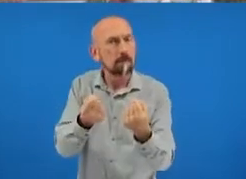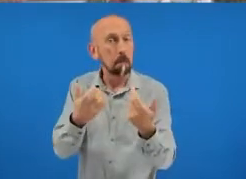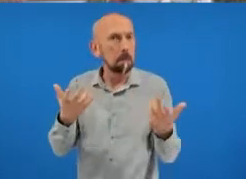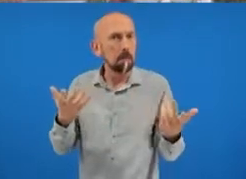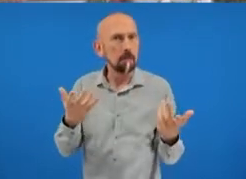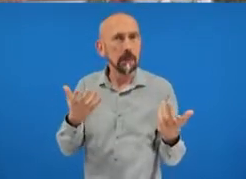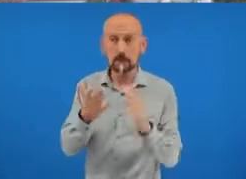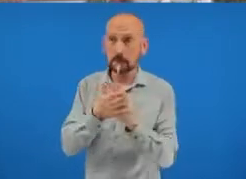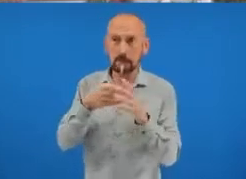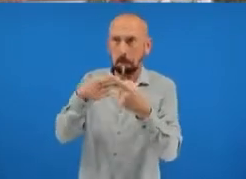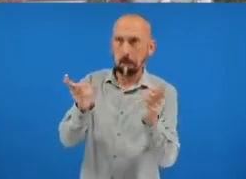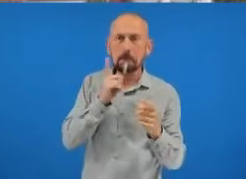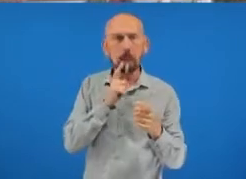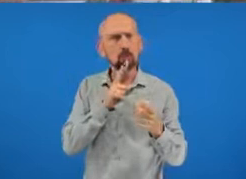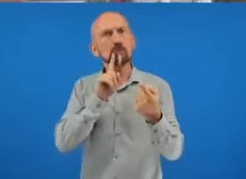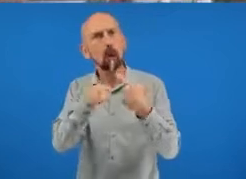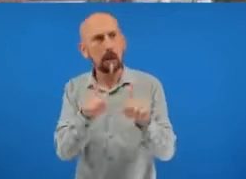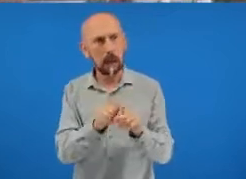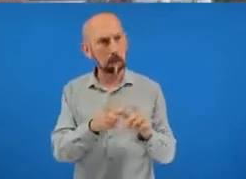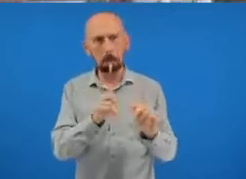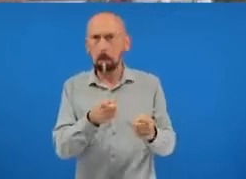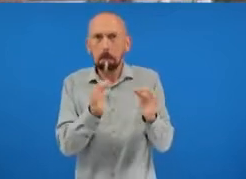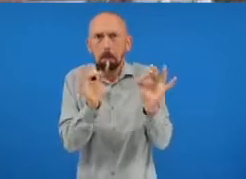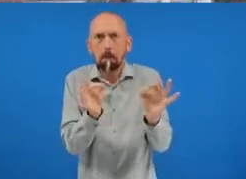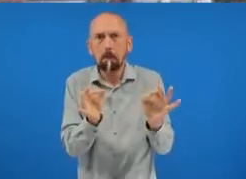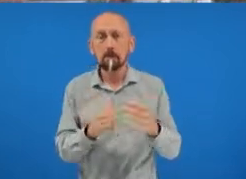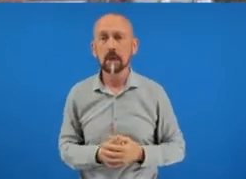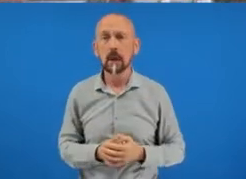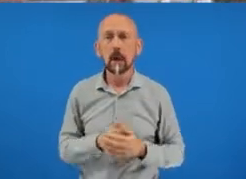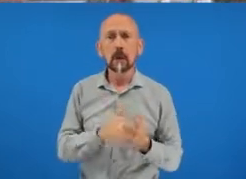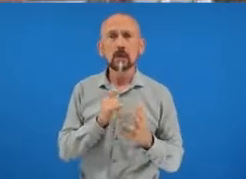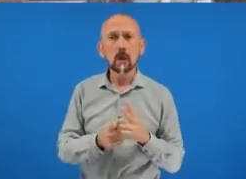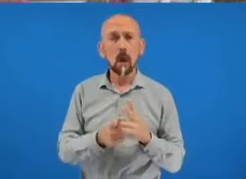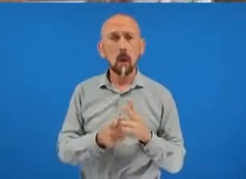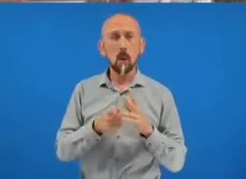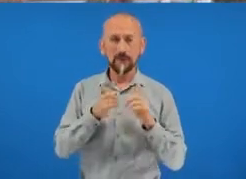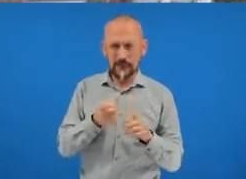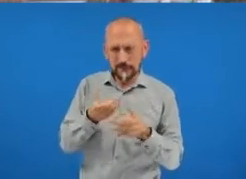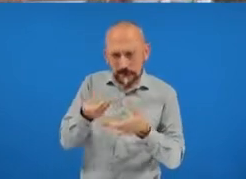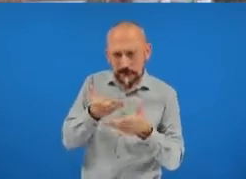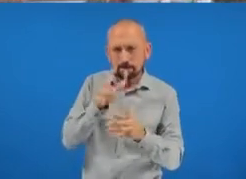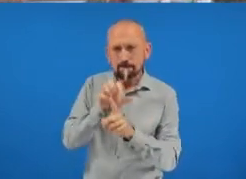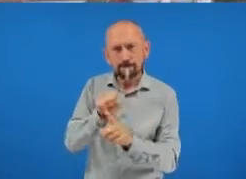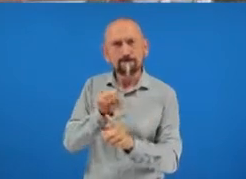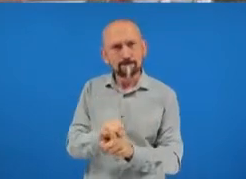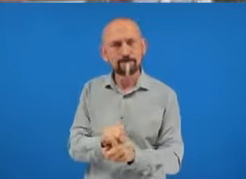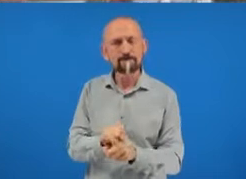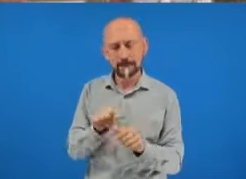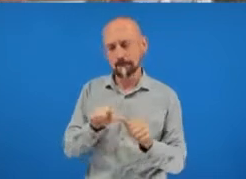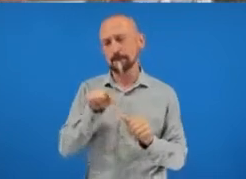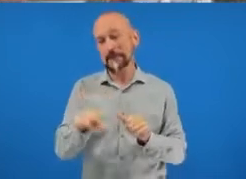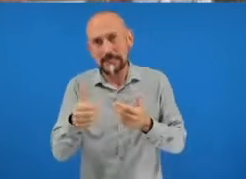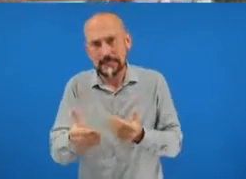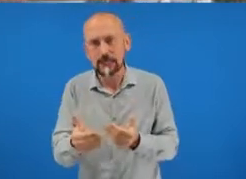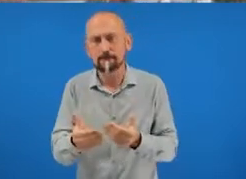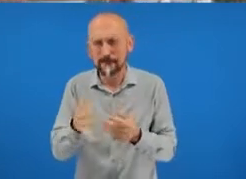totally acceptable. So this discovery led on to a really important session where they were able to test